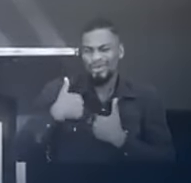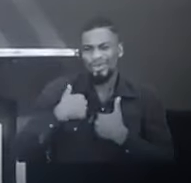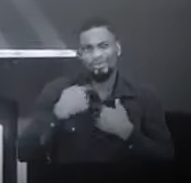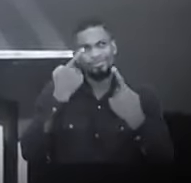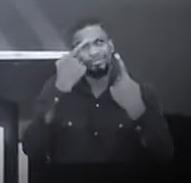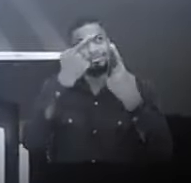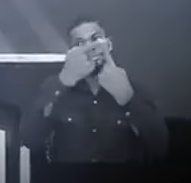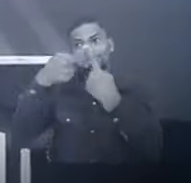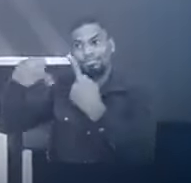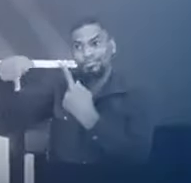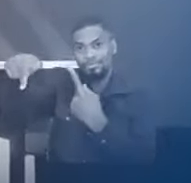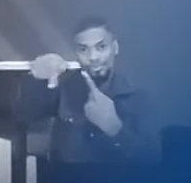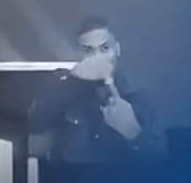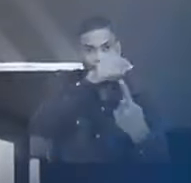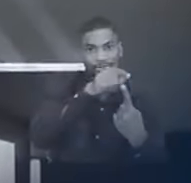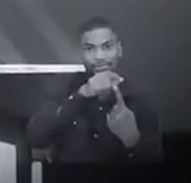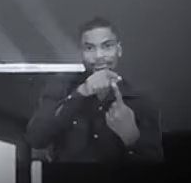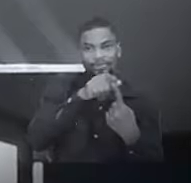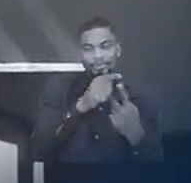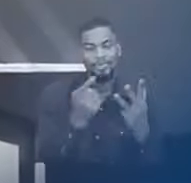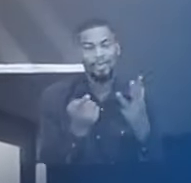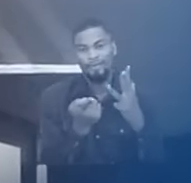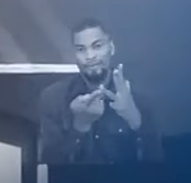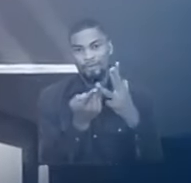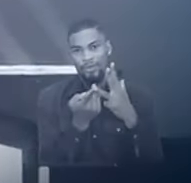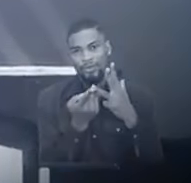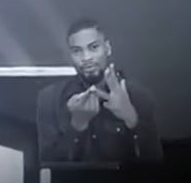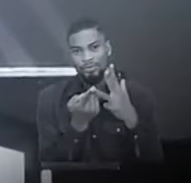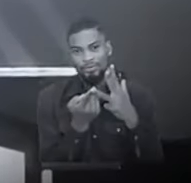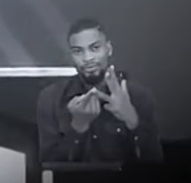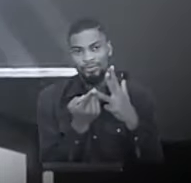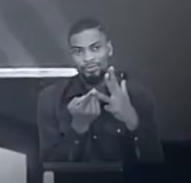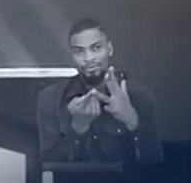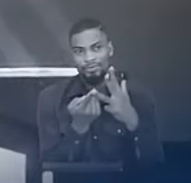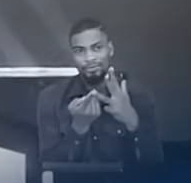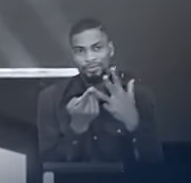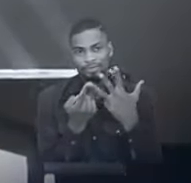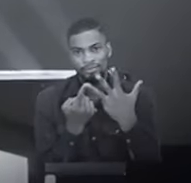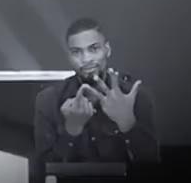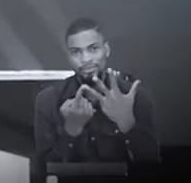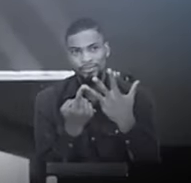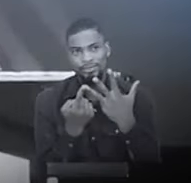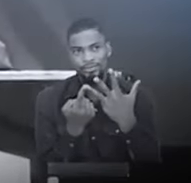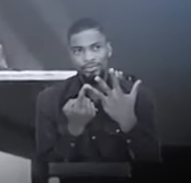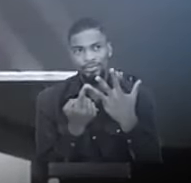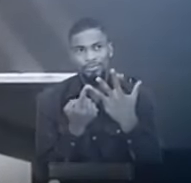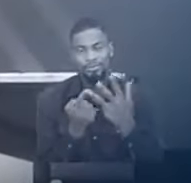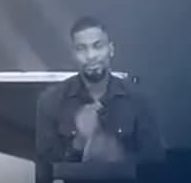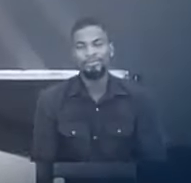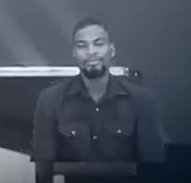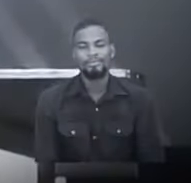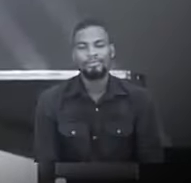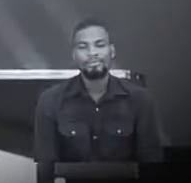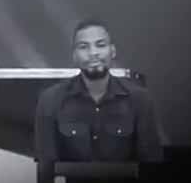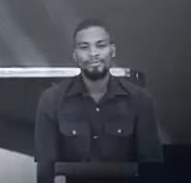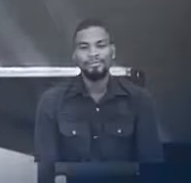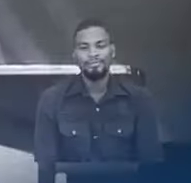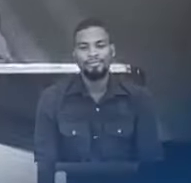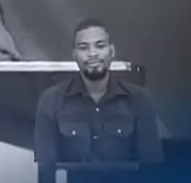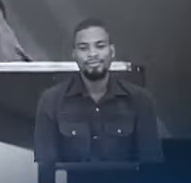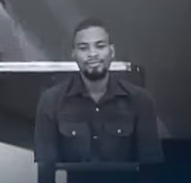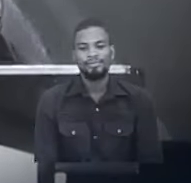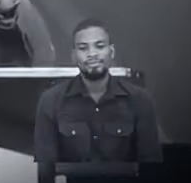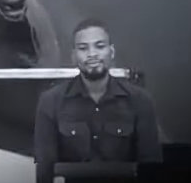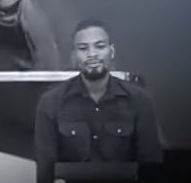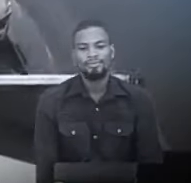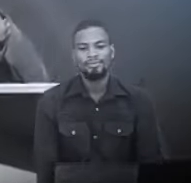experience. Then one other thing that I also want to bring to your attention is reverence in the house of God. Now, we